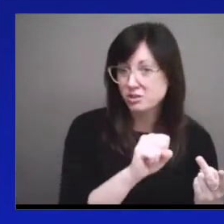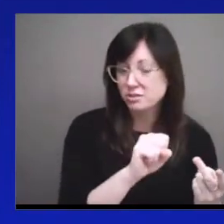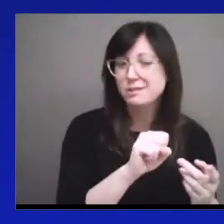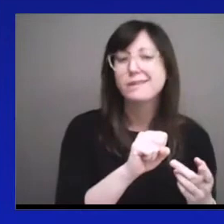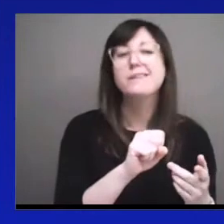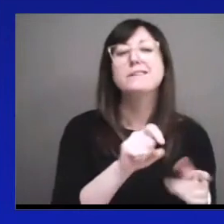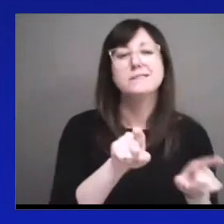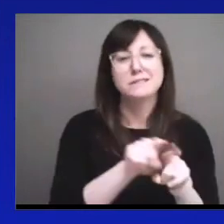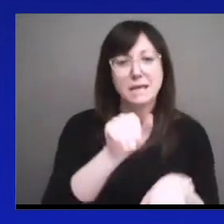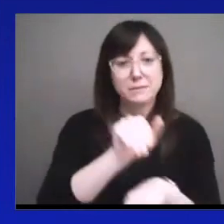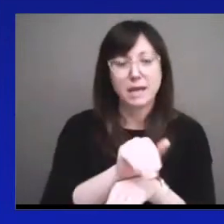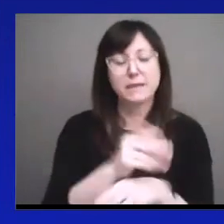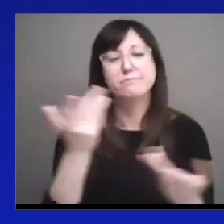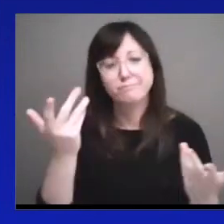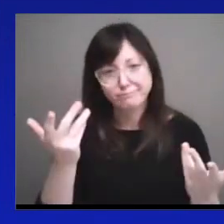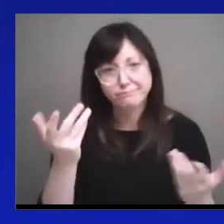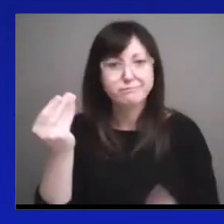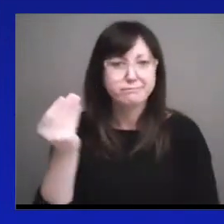confirmation that